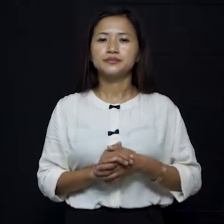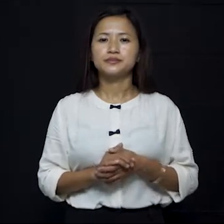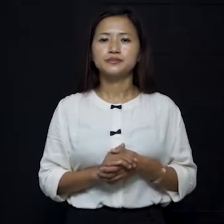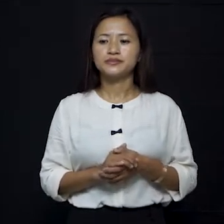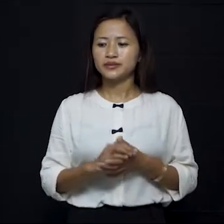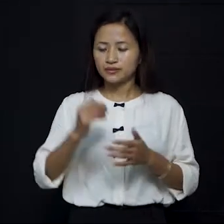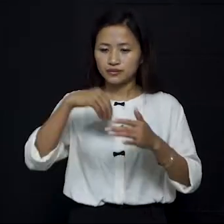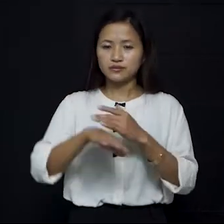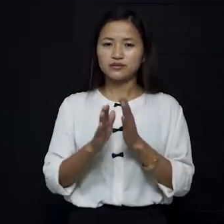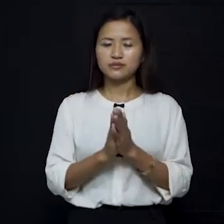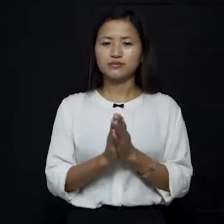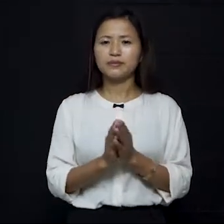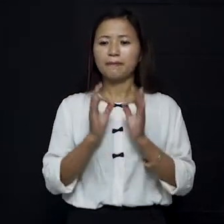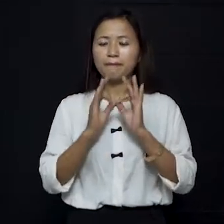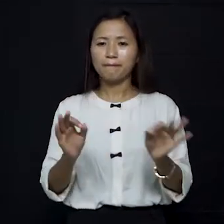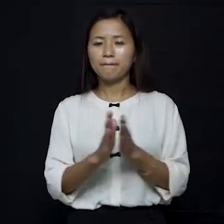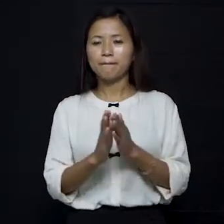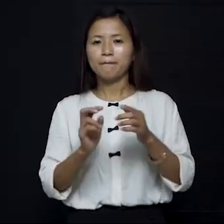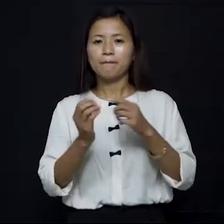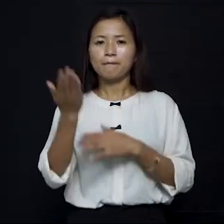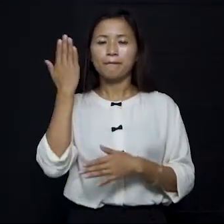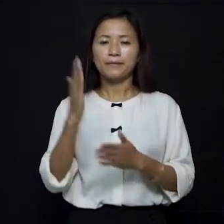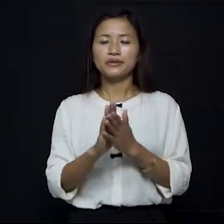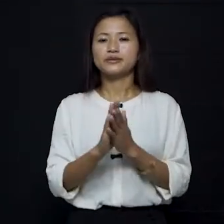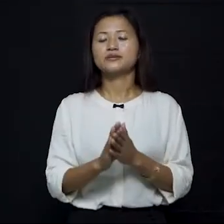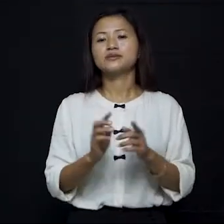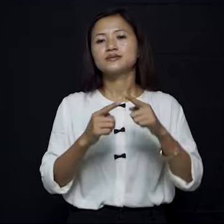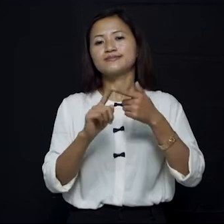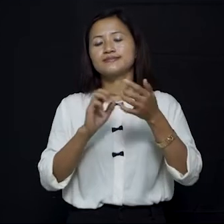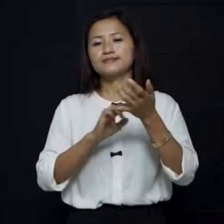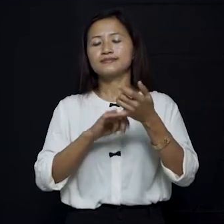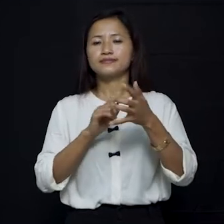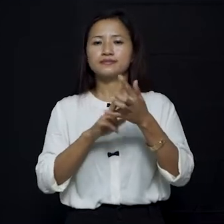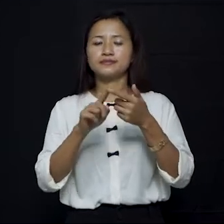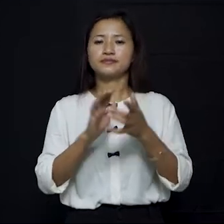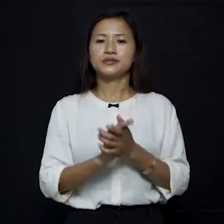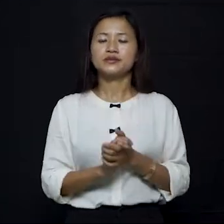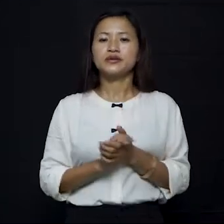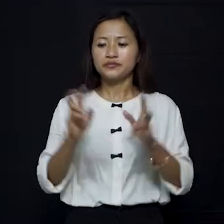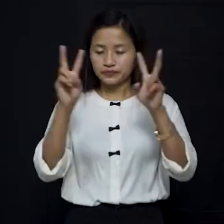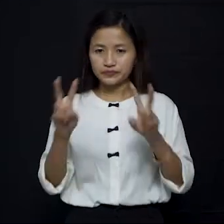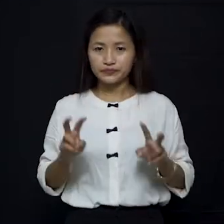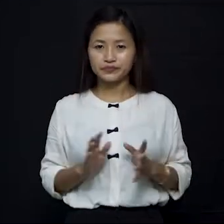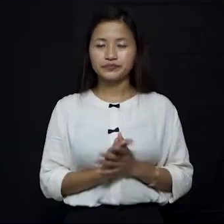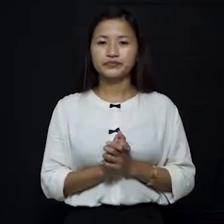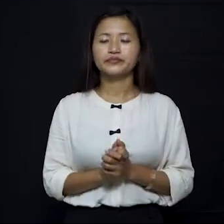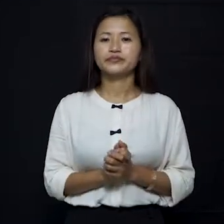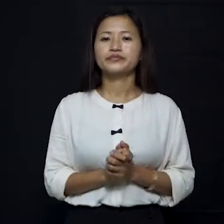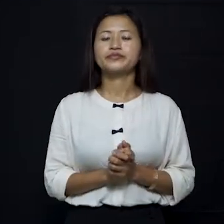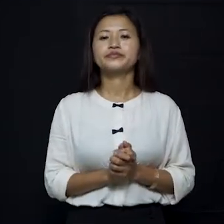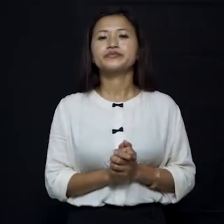In a simple past tense, the formula is just the past tense of the verb, okay? The past